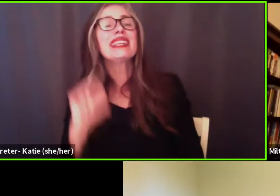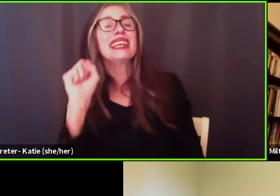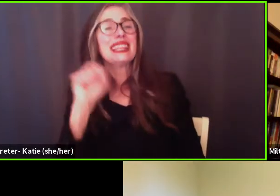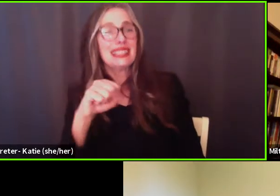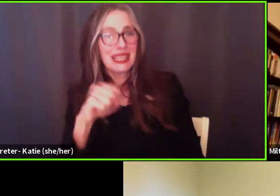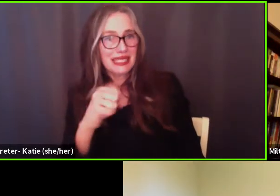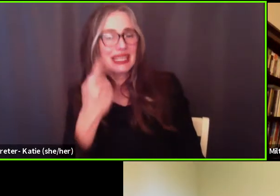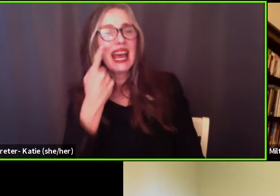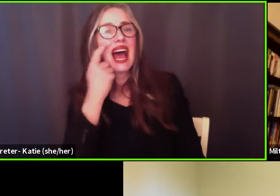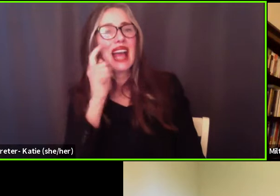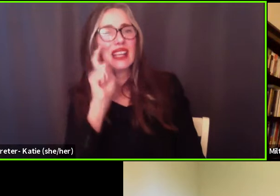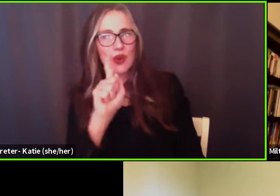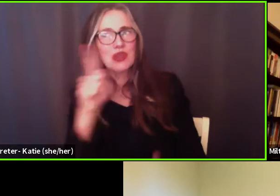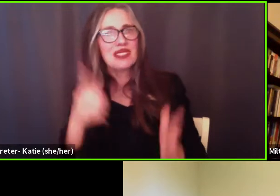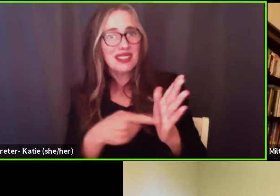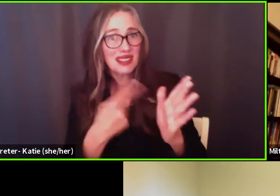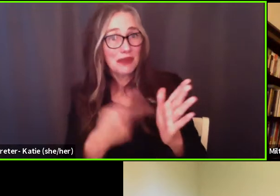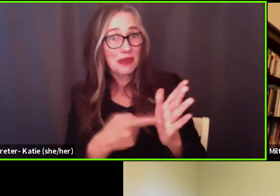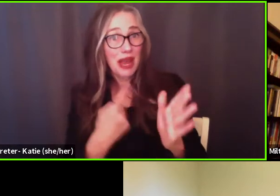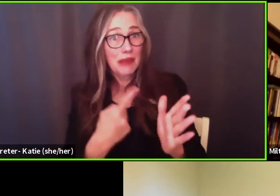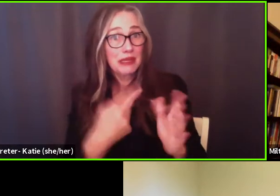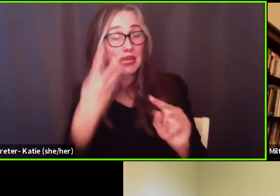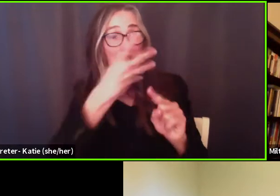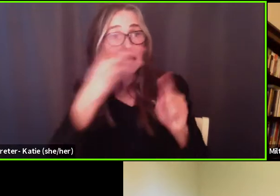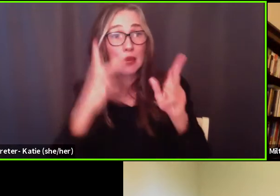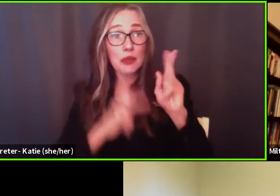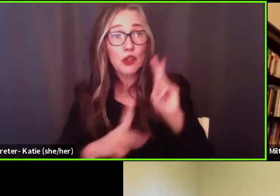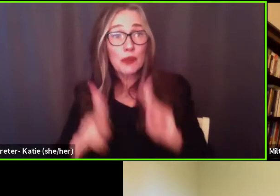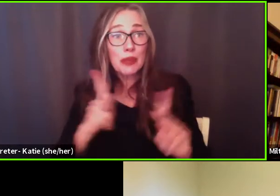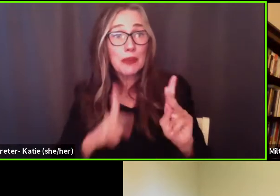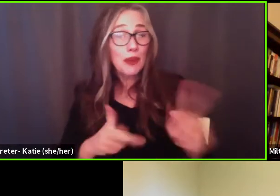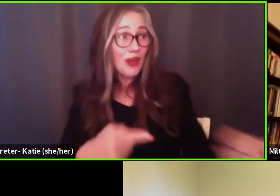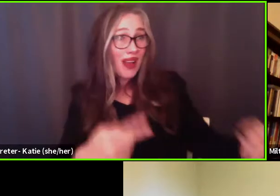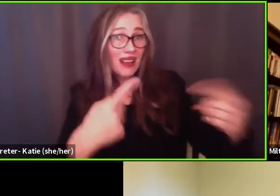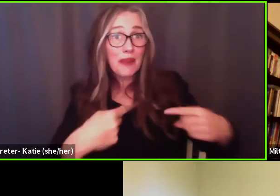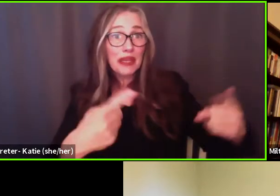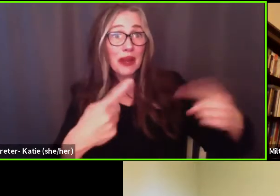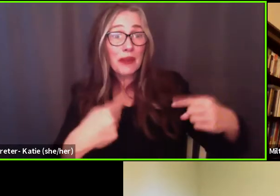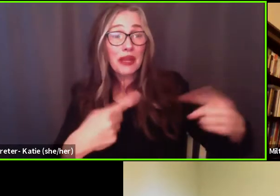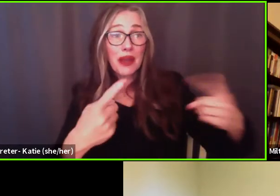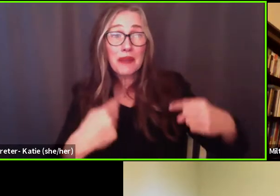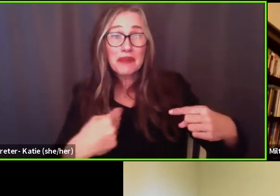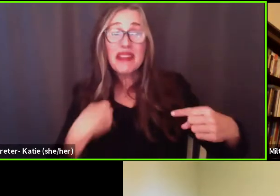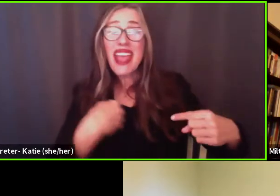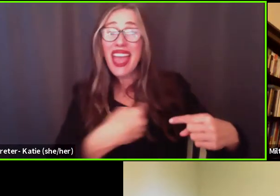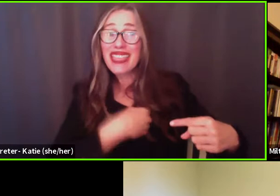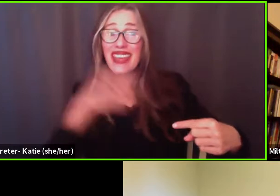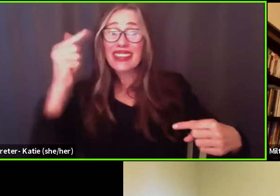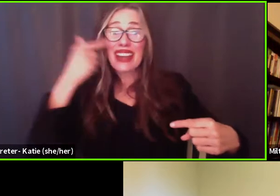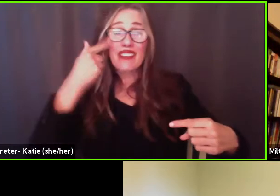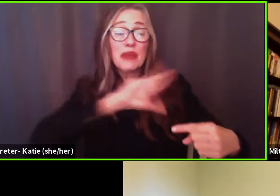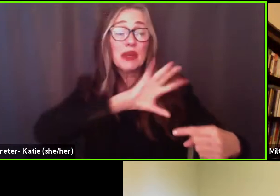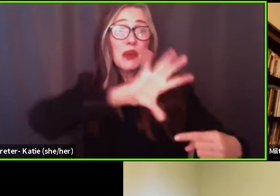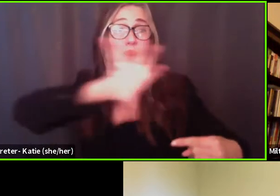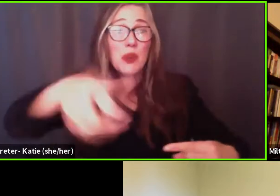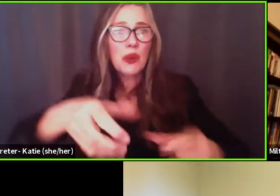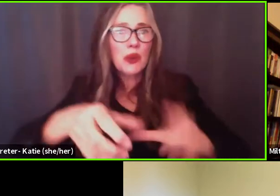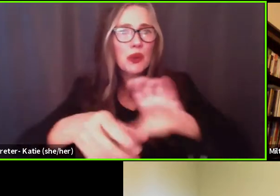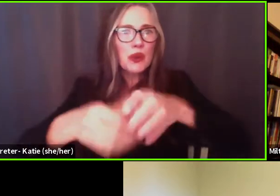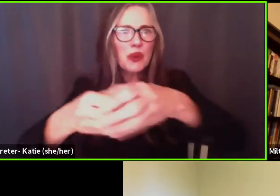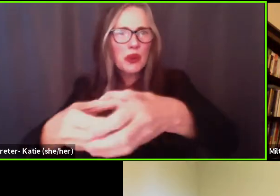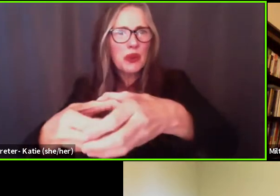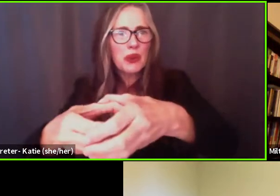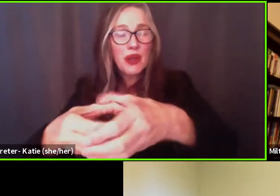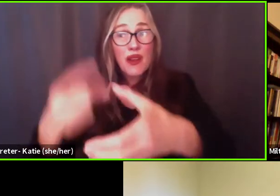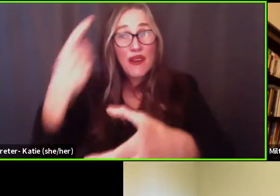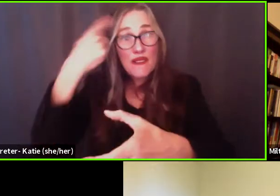their labor but also narratives constructed and policies put forward that might limit their ability to form families but still extract